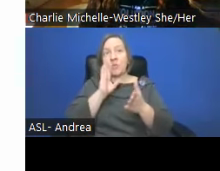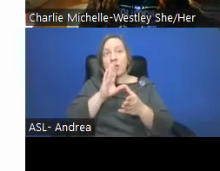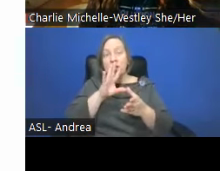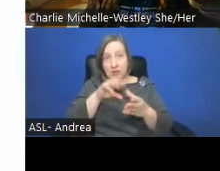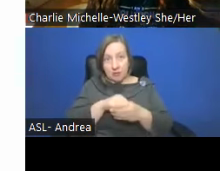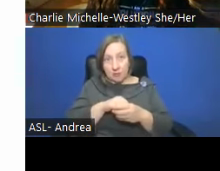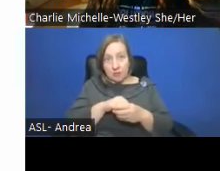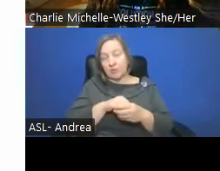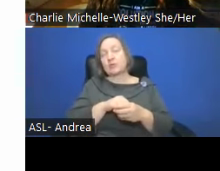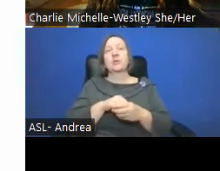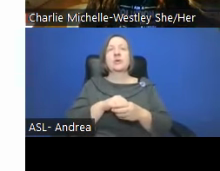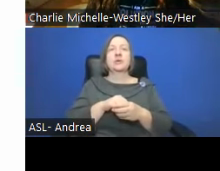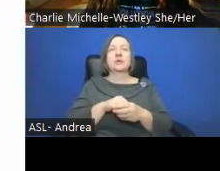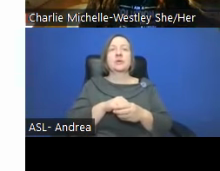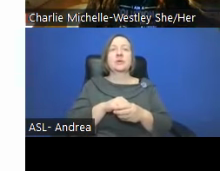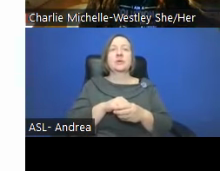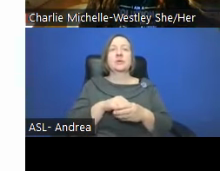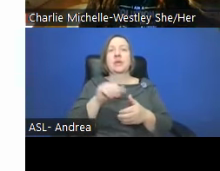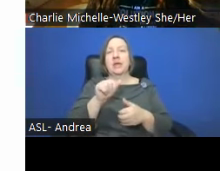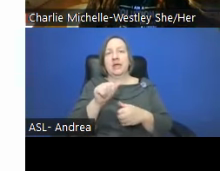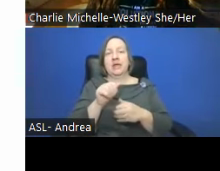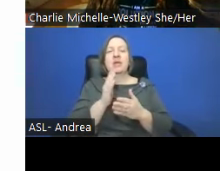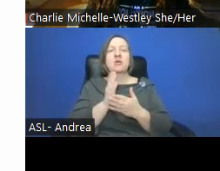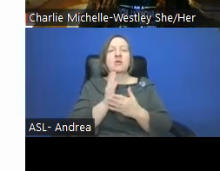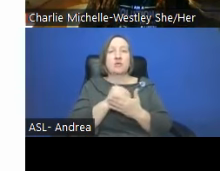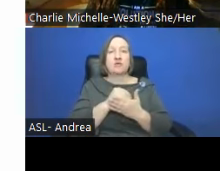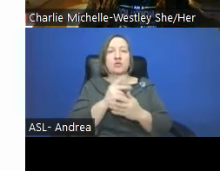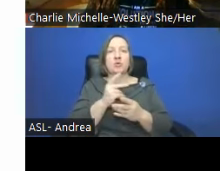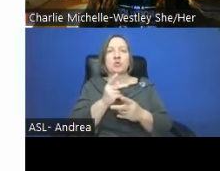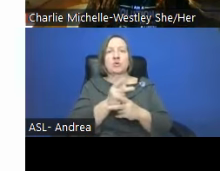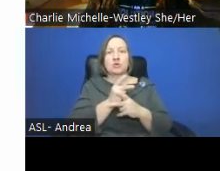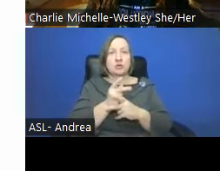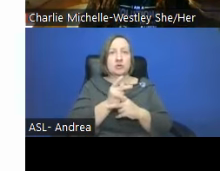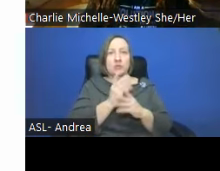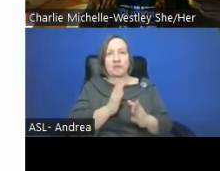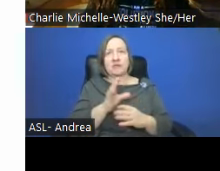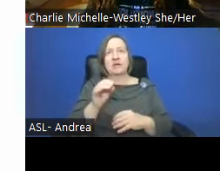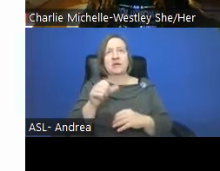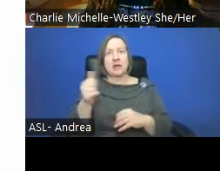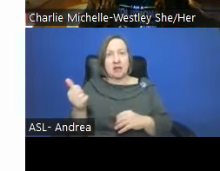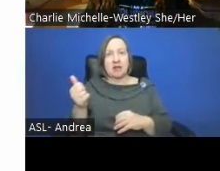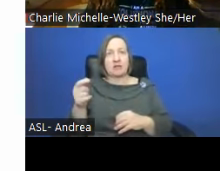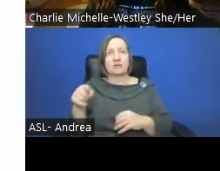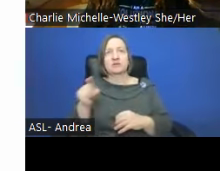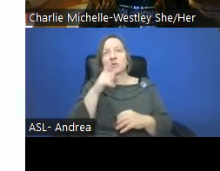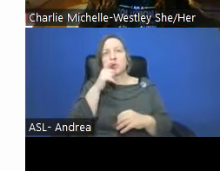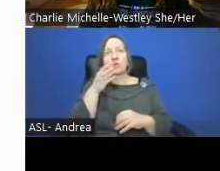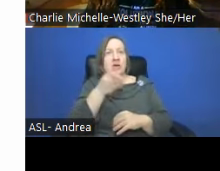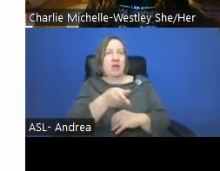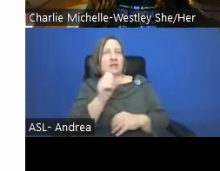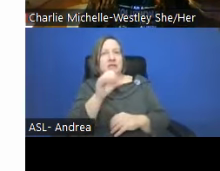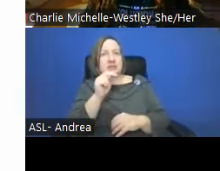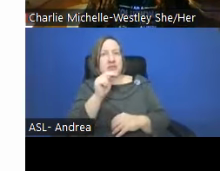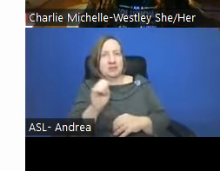shall include a review of the supervisor and others who were on the scene,